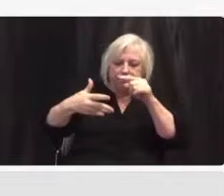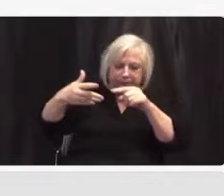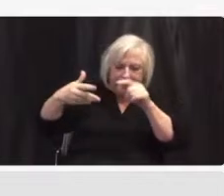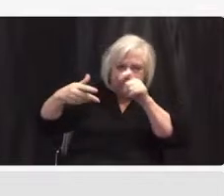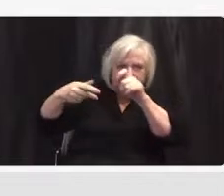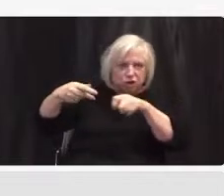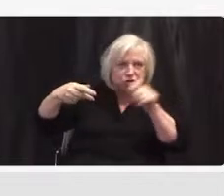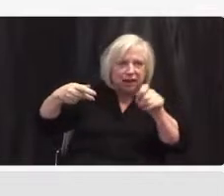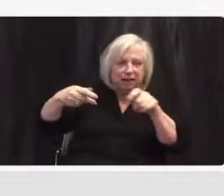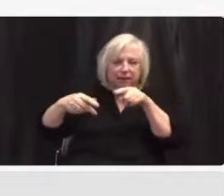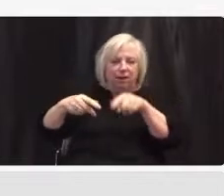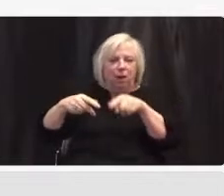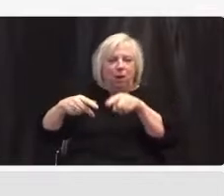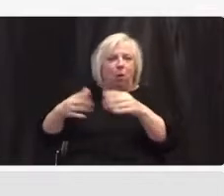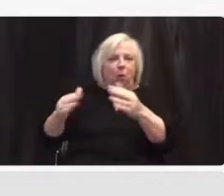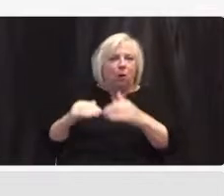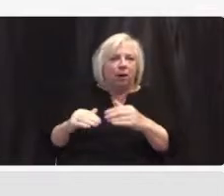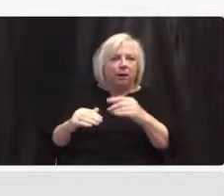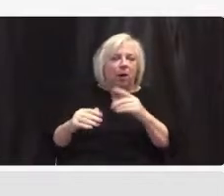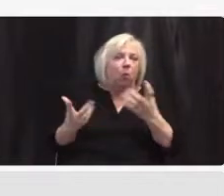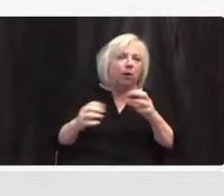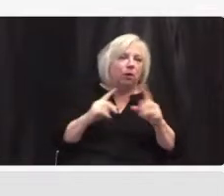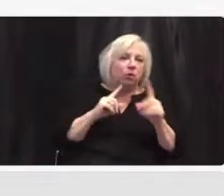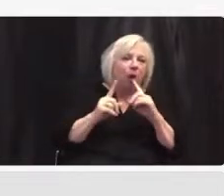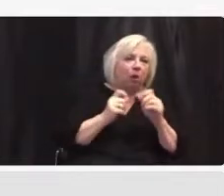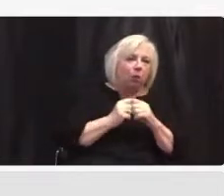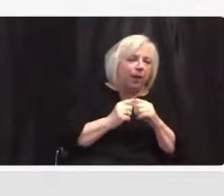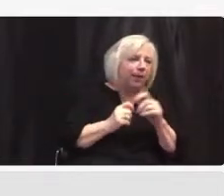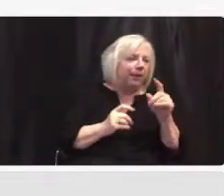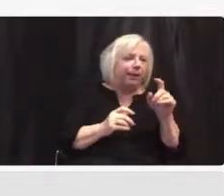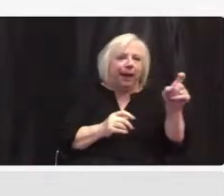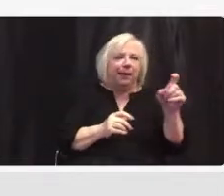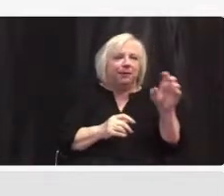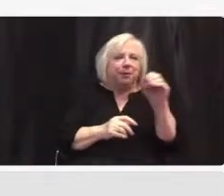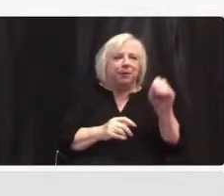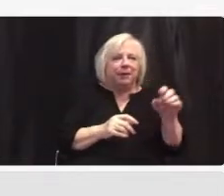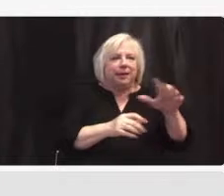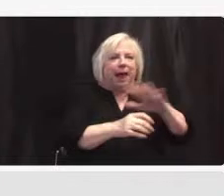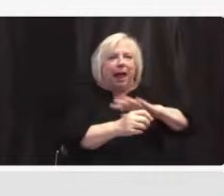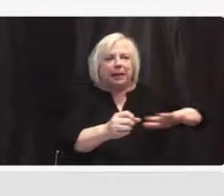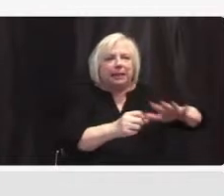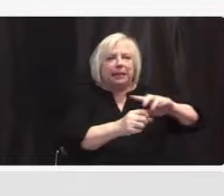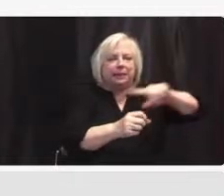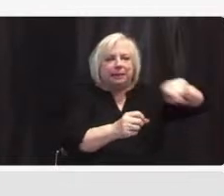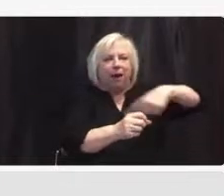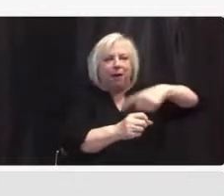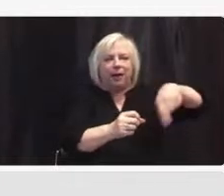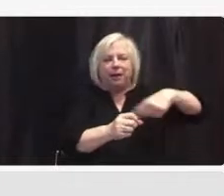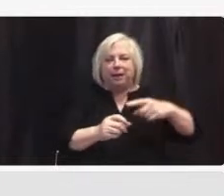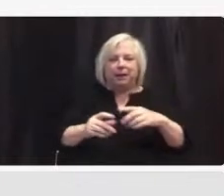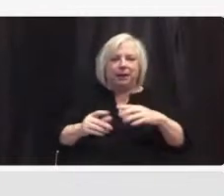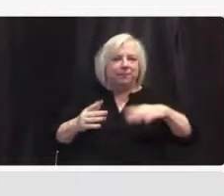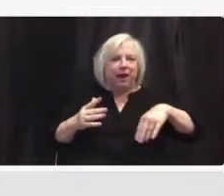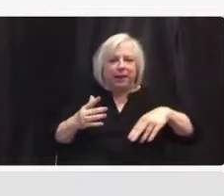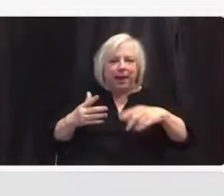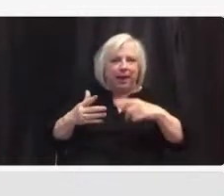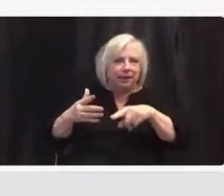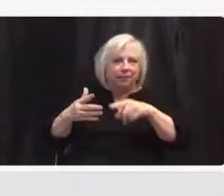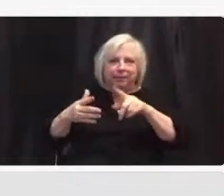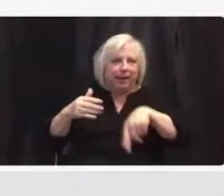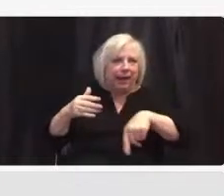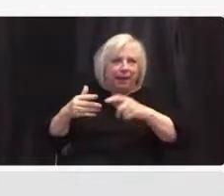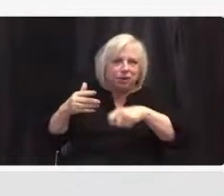checked off this list, or went and talked to X amount of percentile within this radius, with their written approval or what have